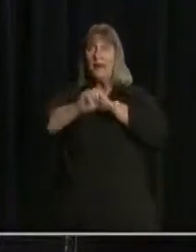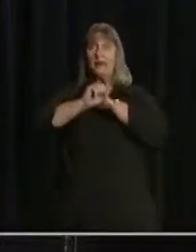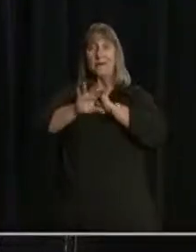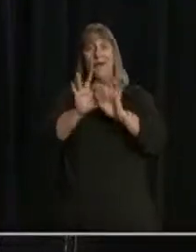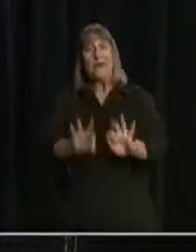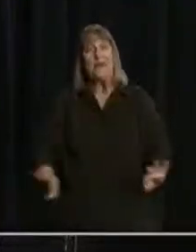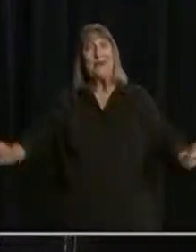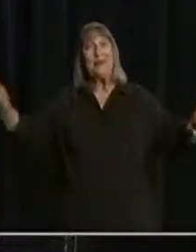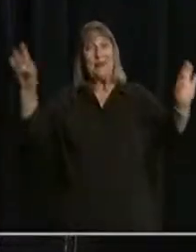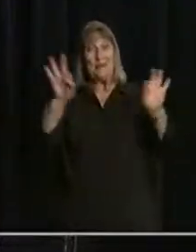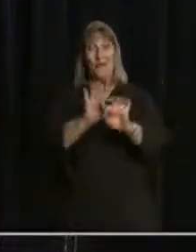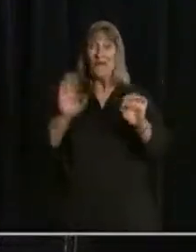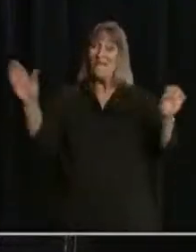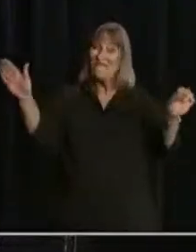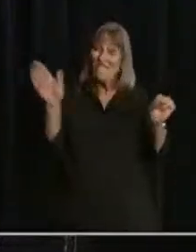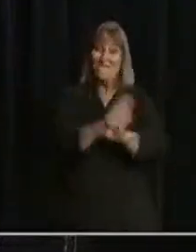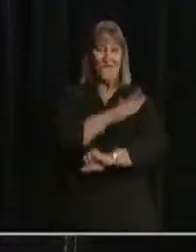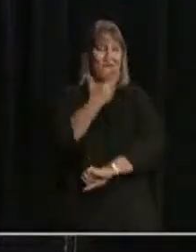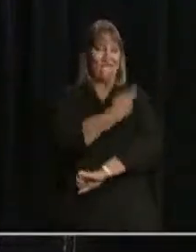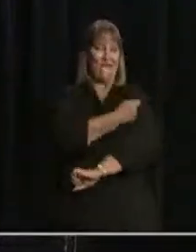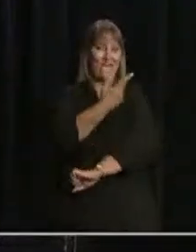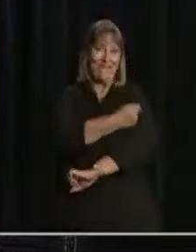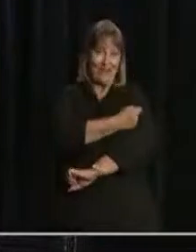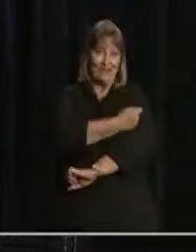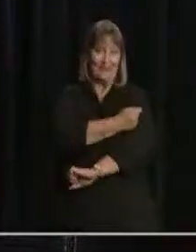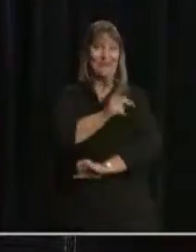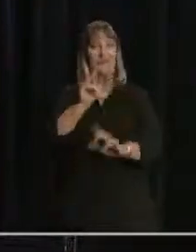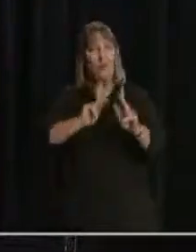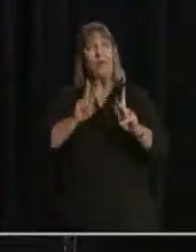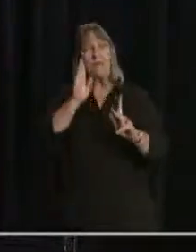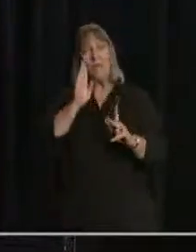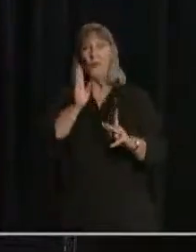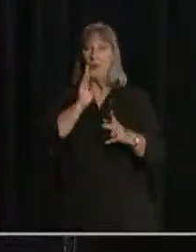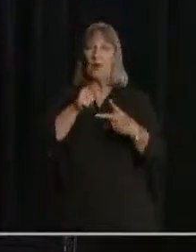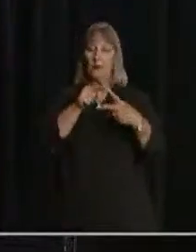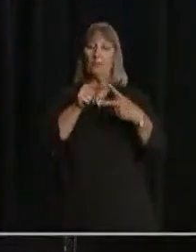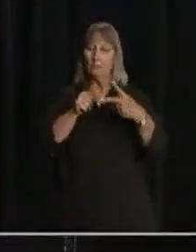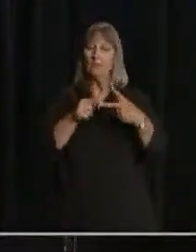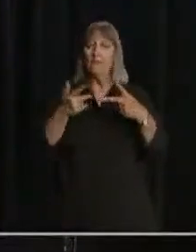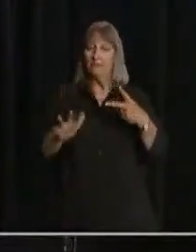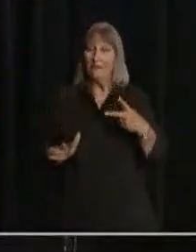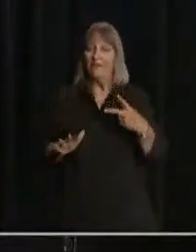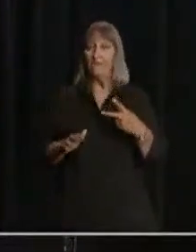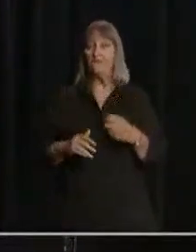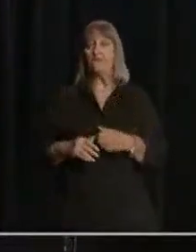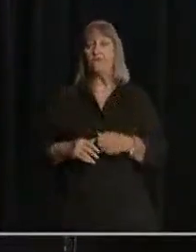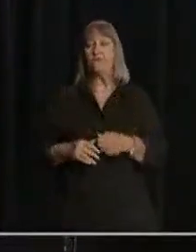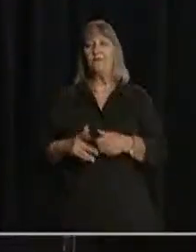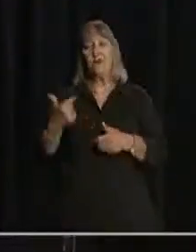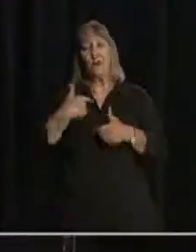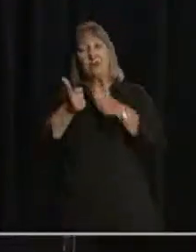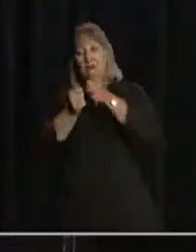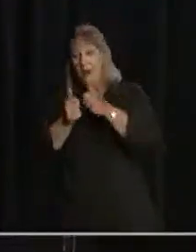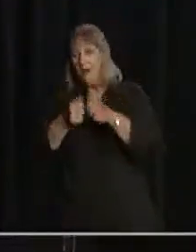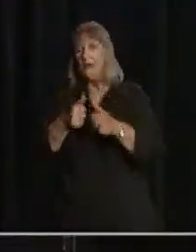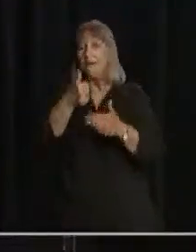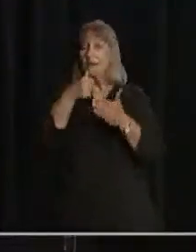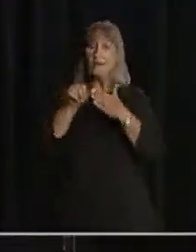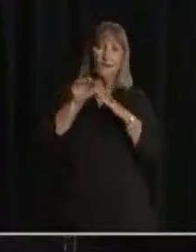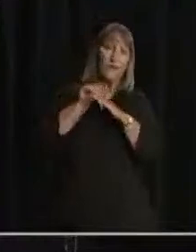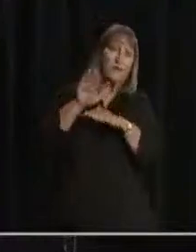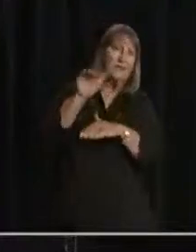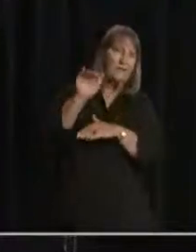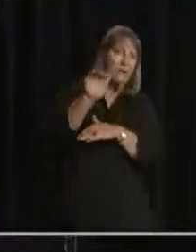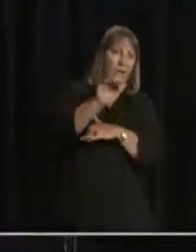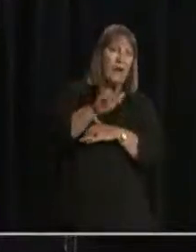importance of being fully vaccinated so that folks complete their vaccine series. We've sent out reminders. We've sent out text messaging. We've literally been